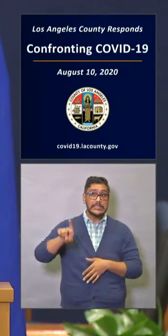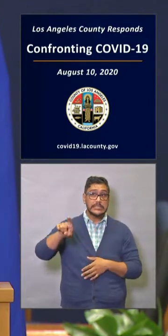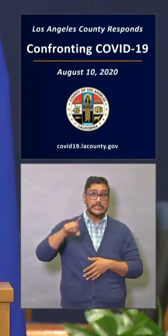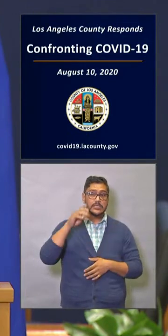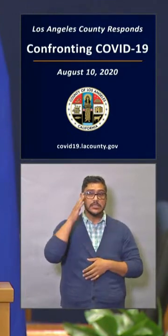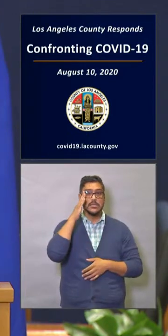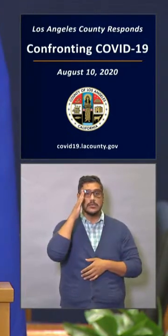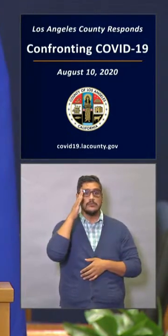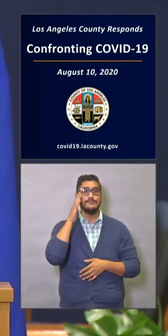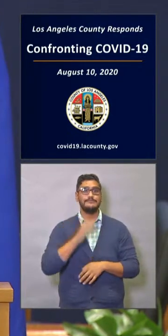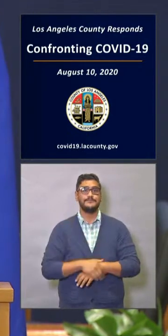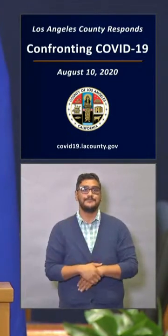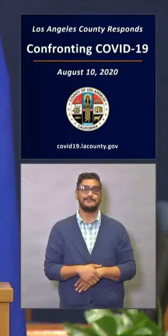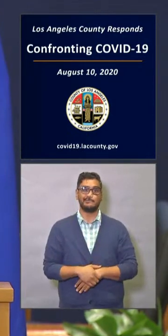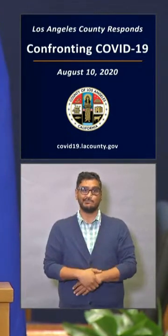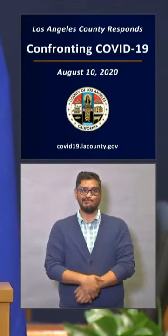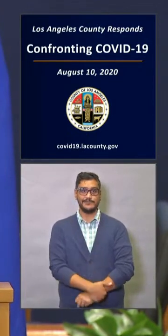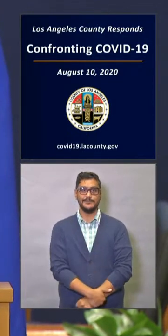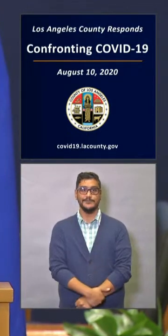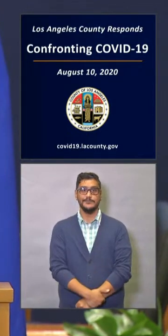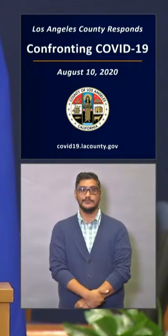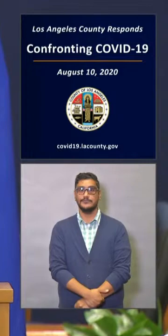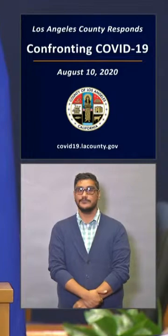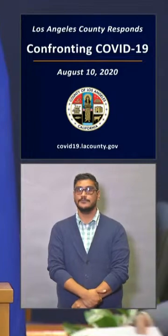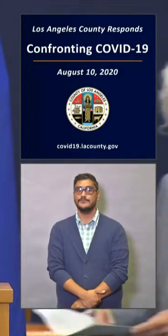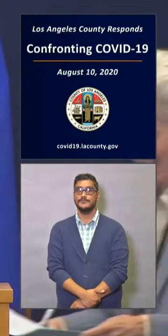questions. Dr. Furr?